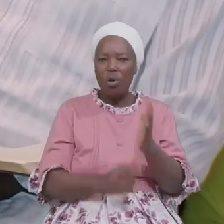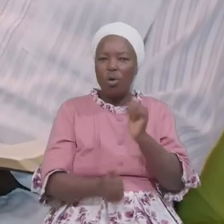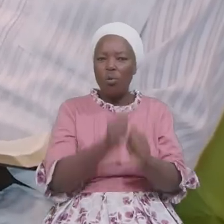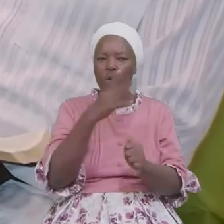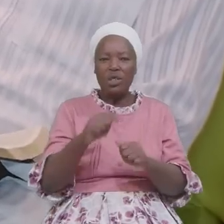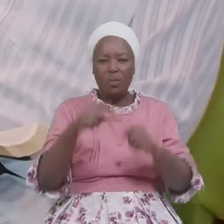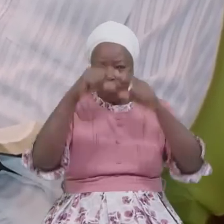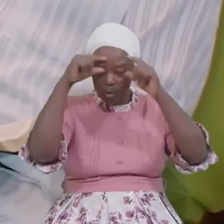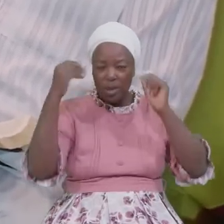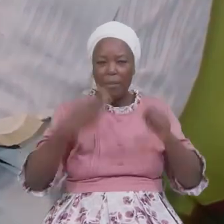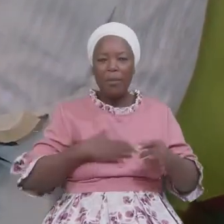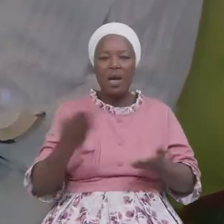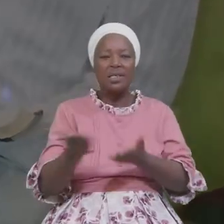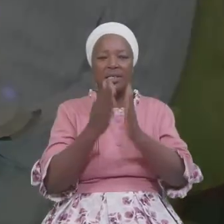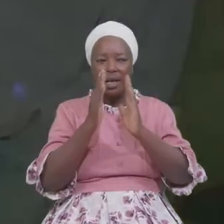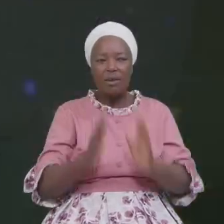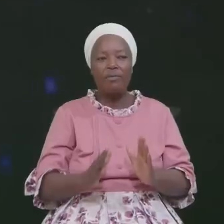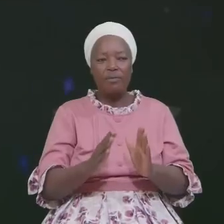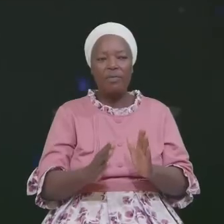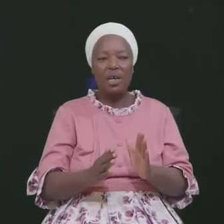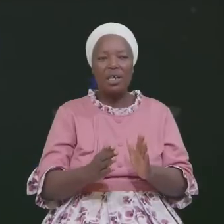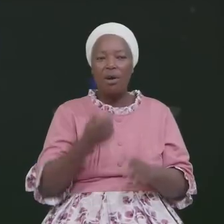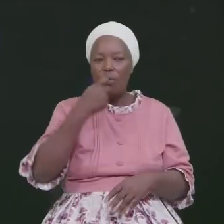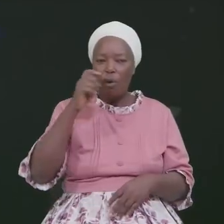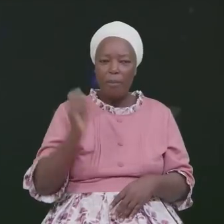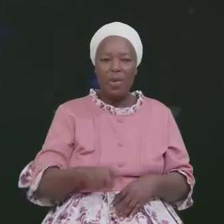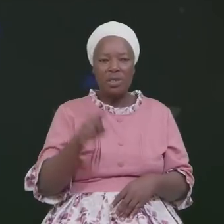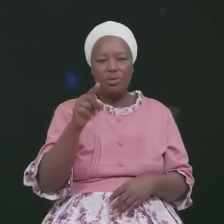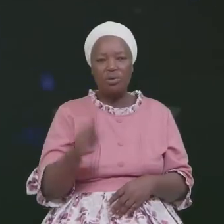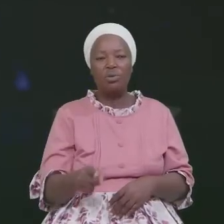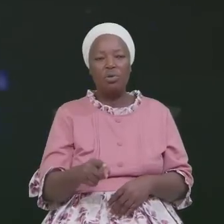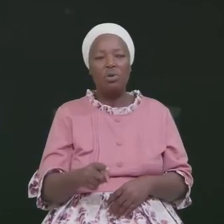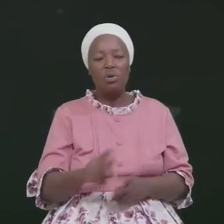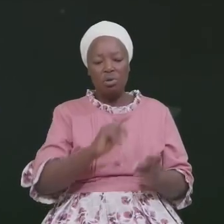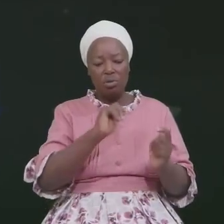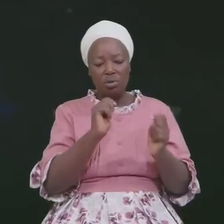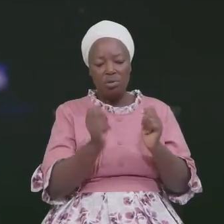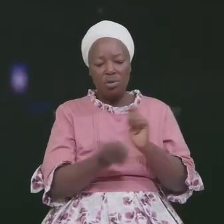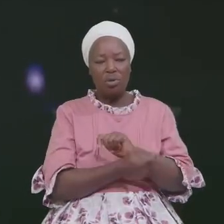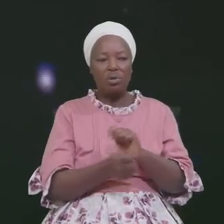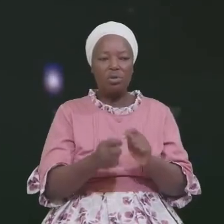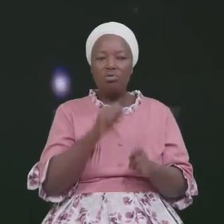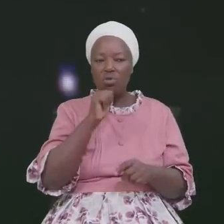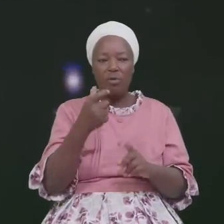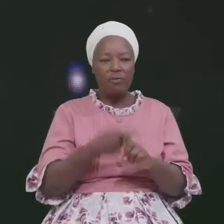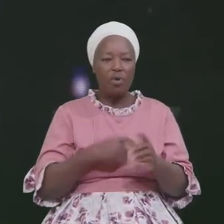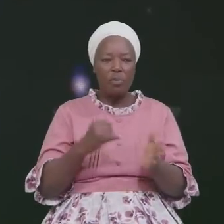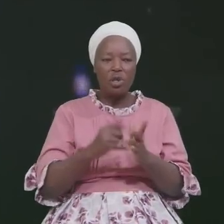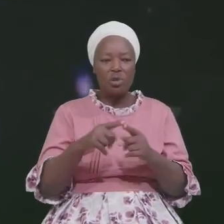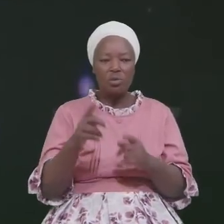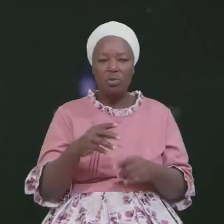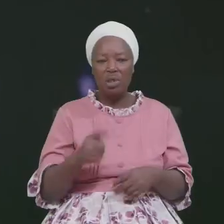Moses my servant commanded you. Turn not from it to the